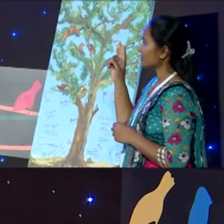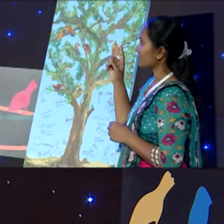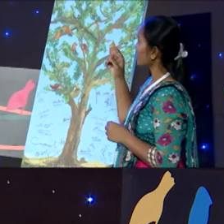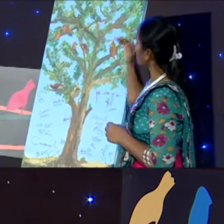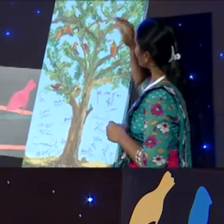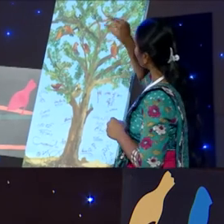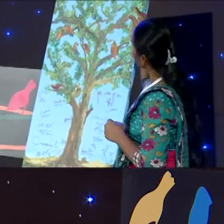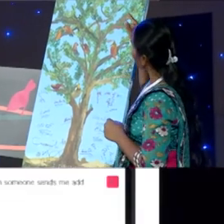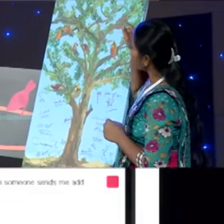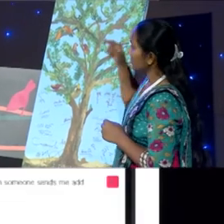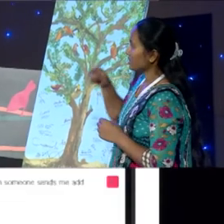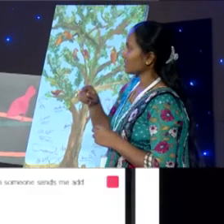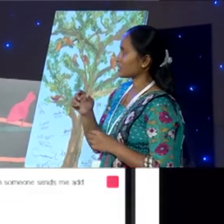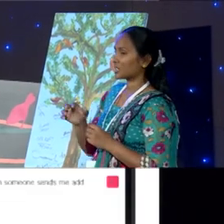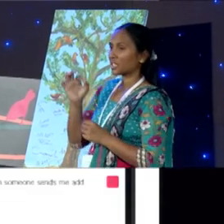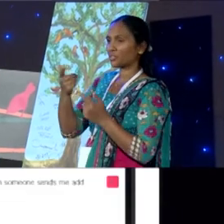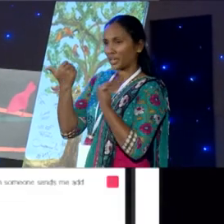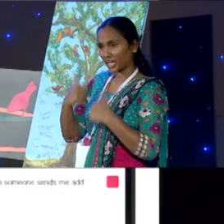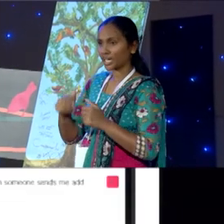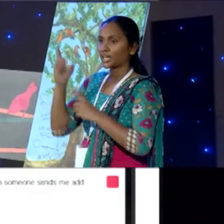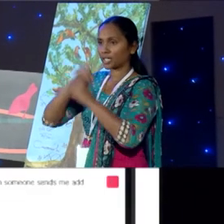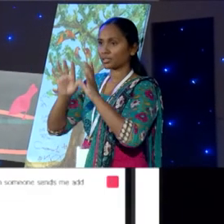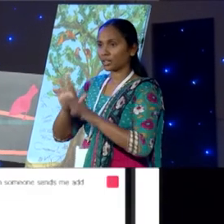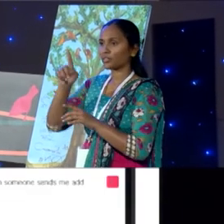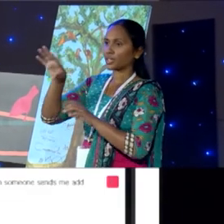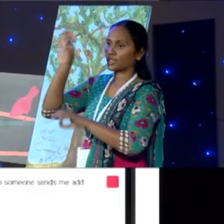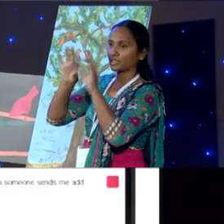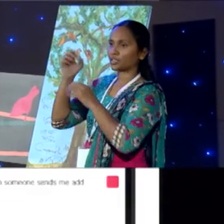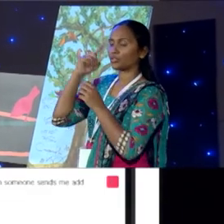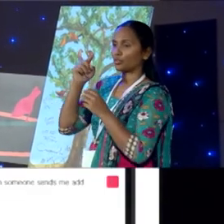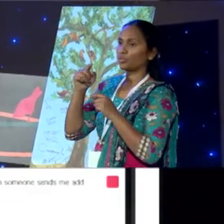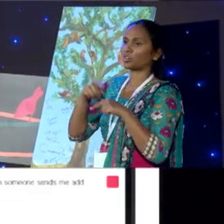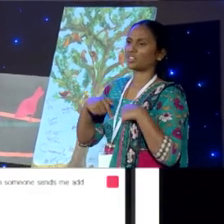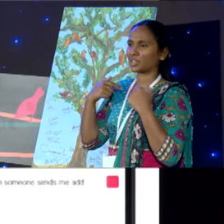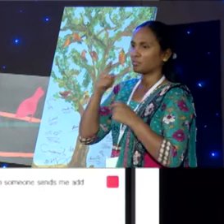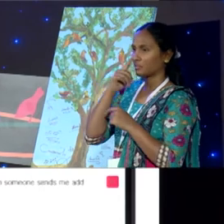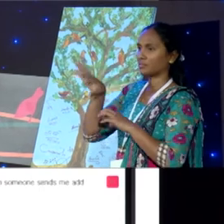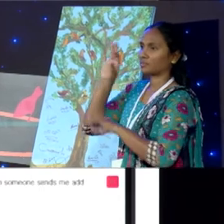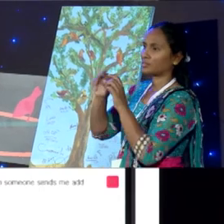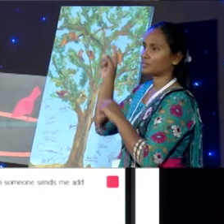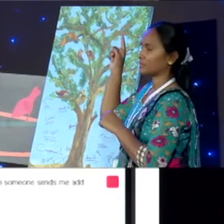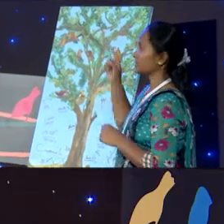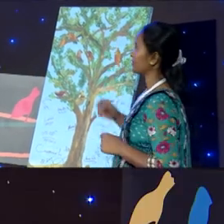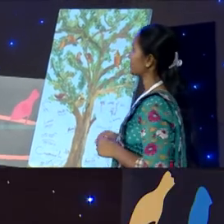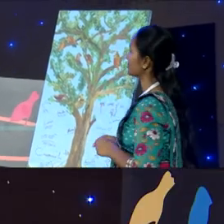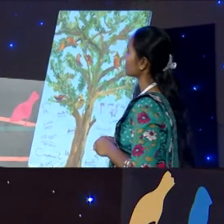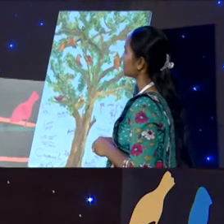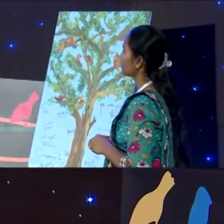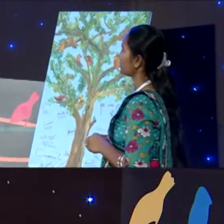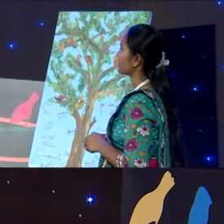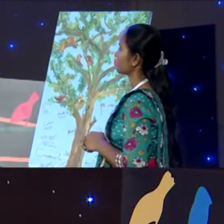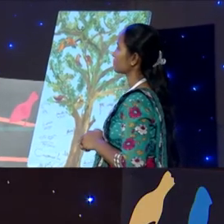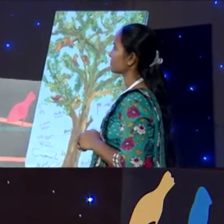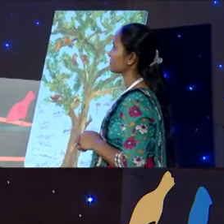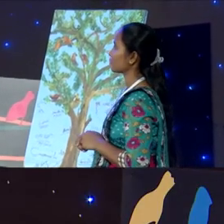have if you have retina disorder, we have different previews that you can do. You can change the themes of the mobile app